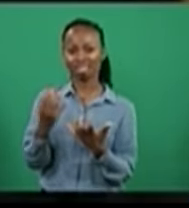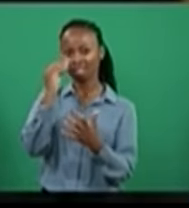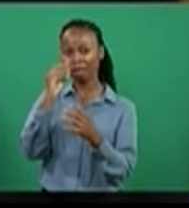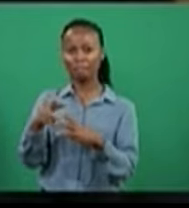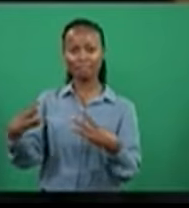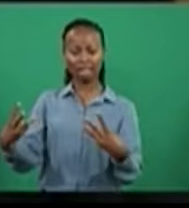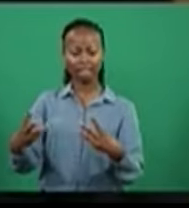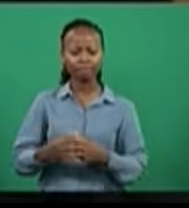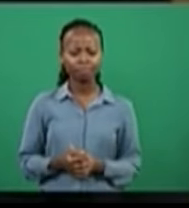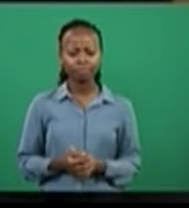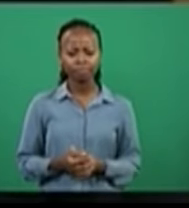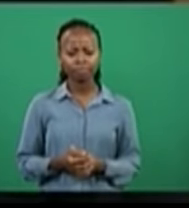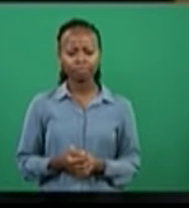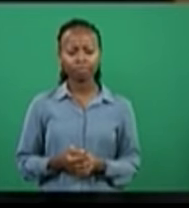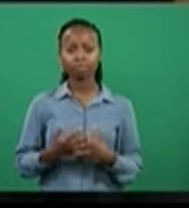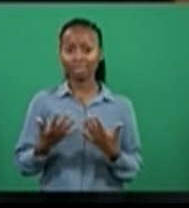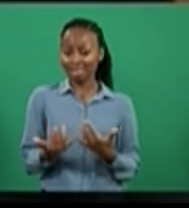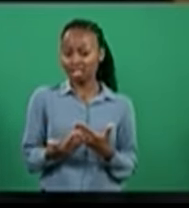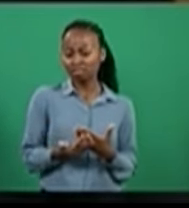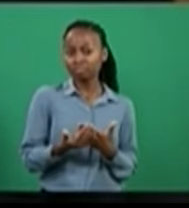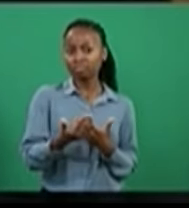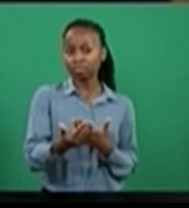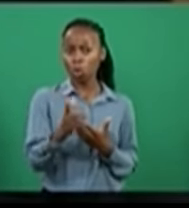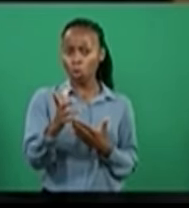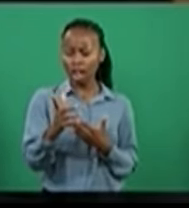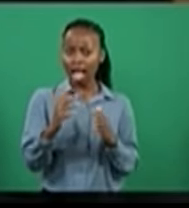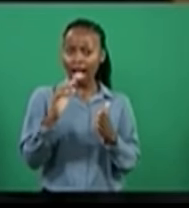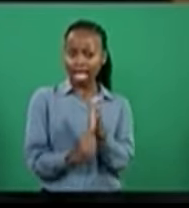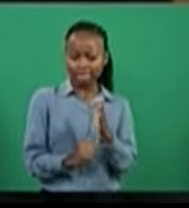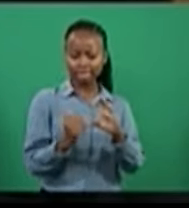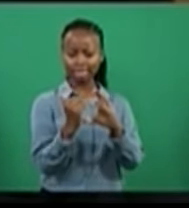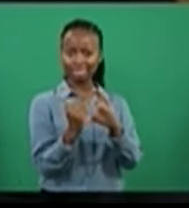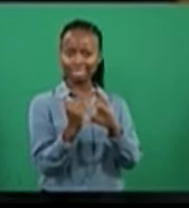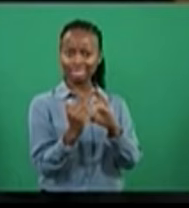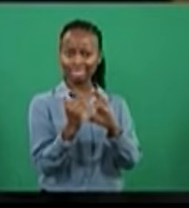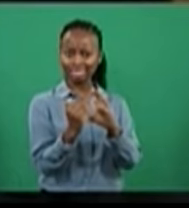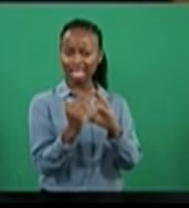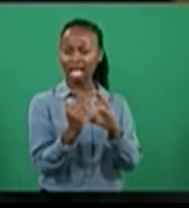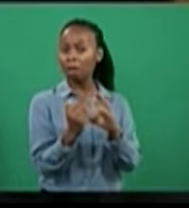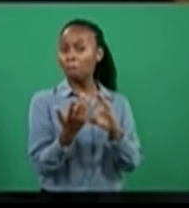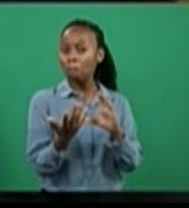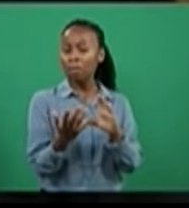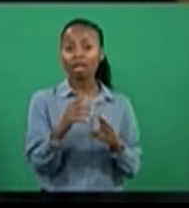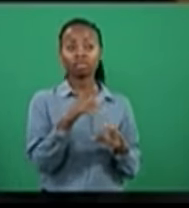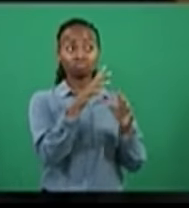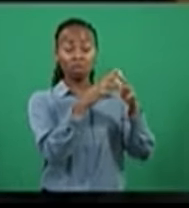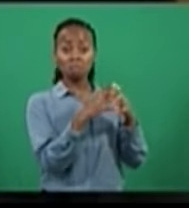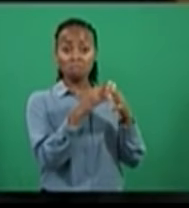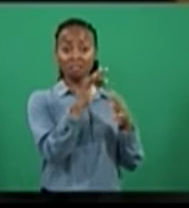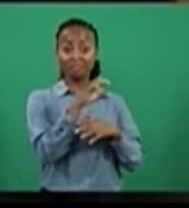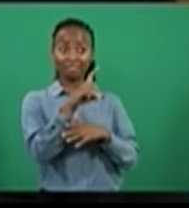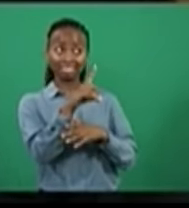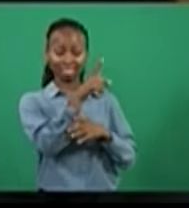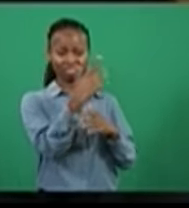for the first rate cut in the cycle? That is, how important is the Fed's first cut before the